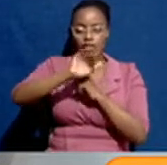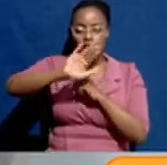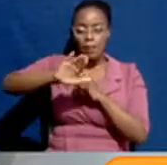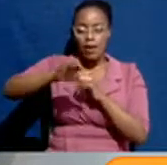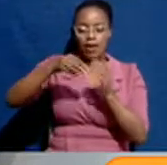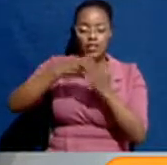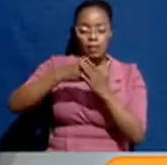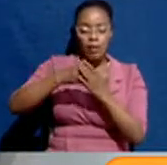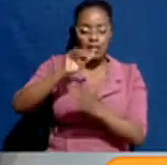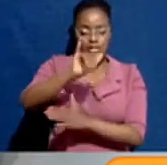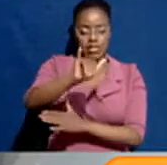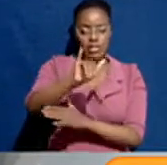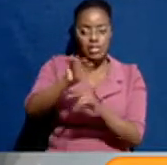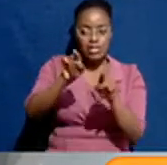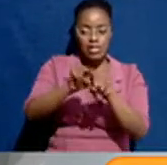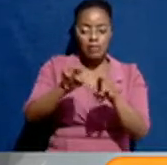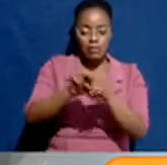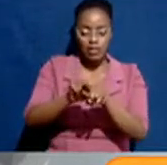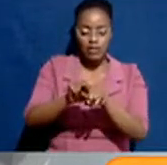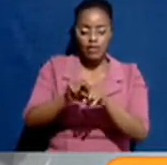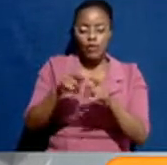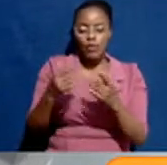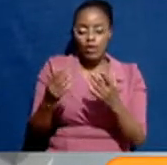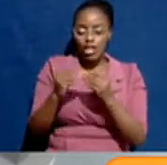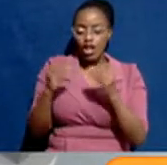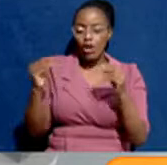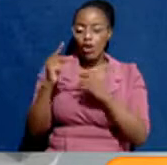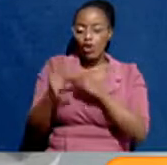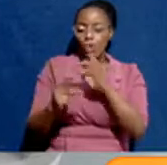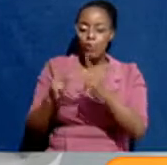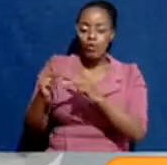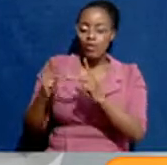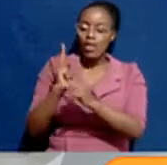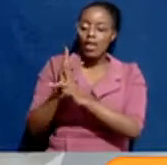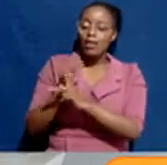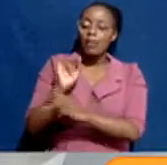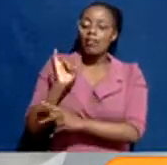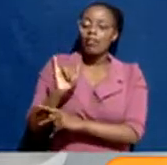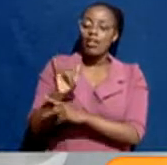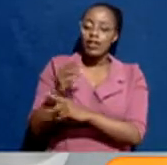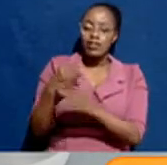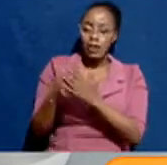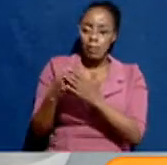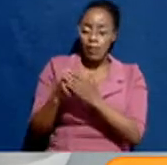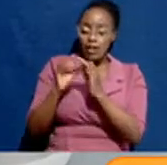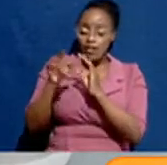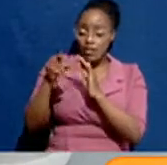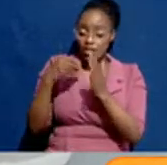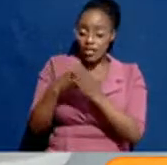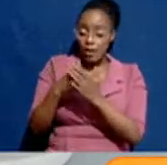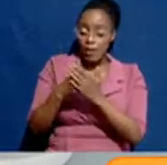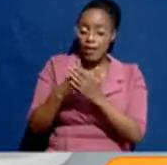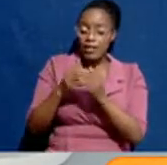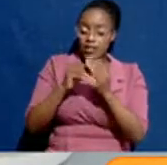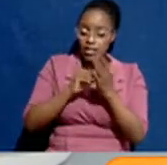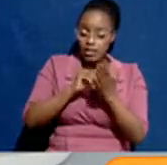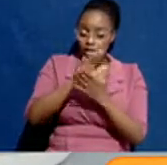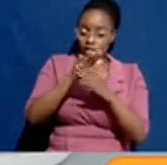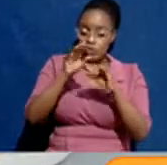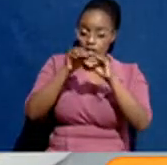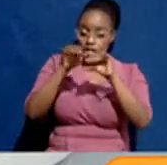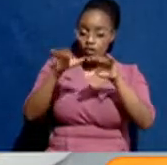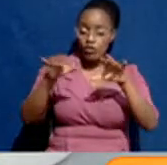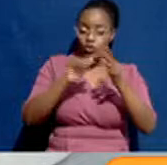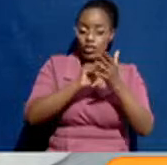up there with the bureaucrats holding on to that money. If this money is devolved to